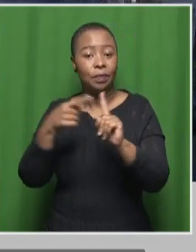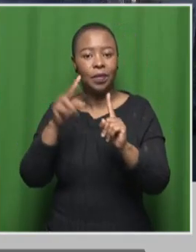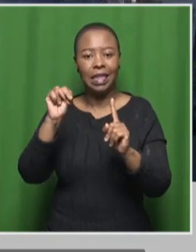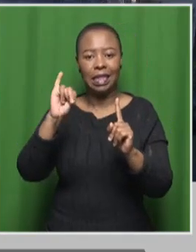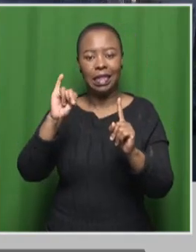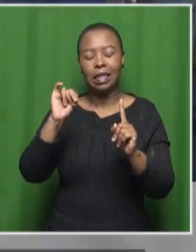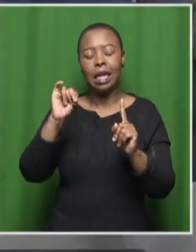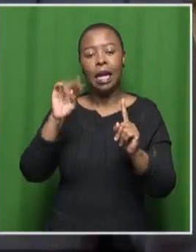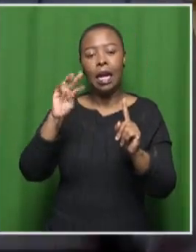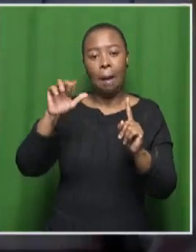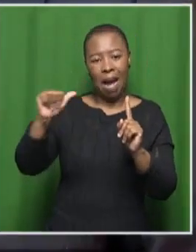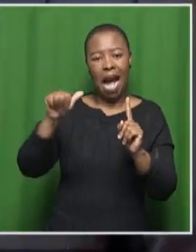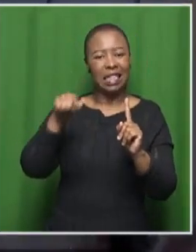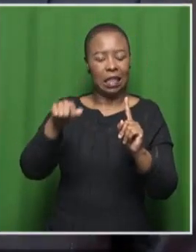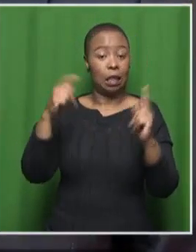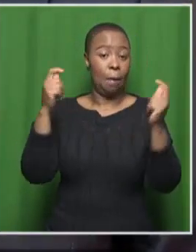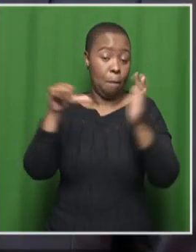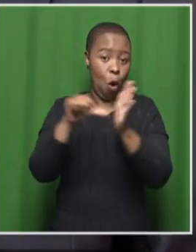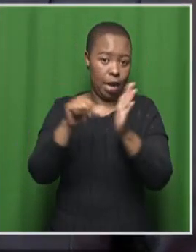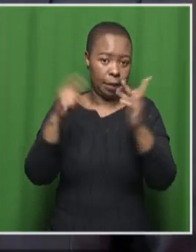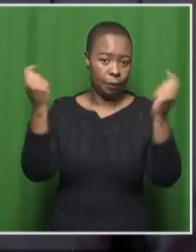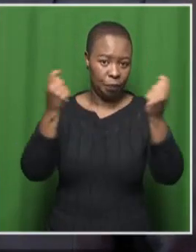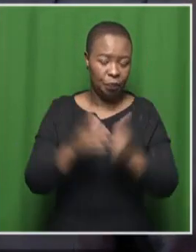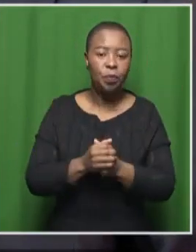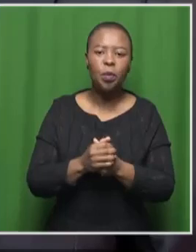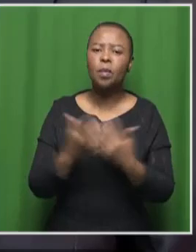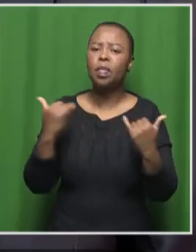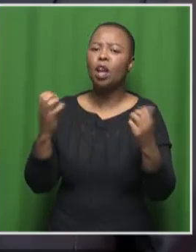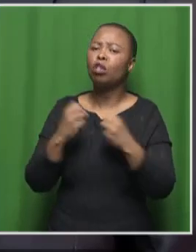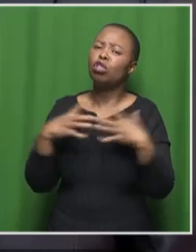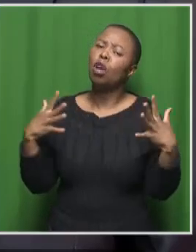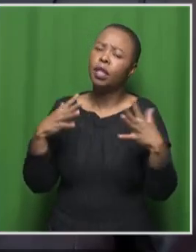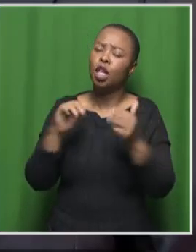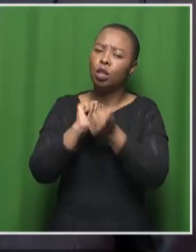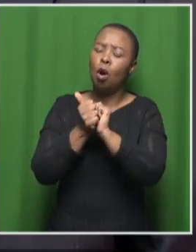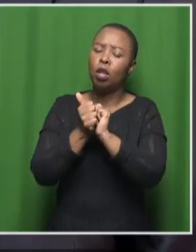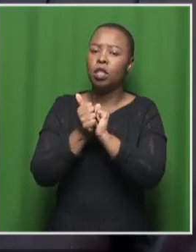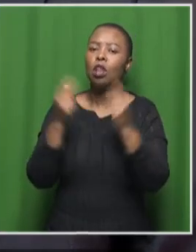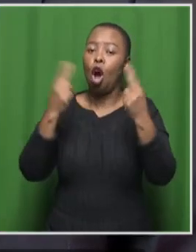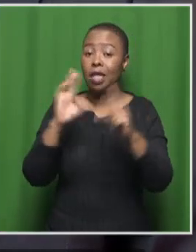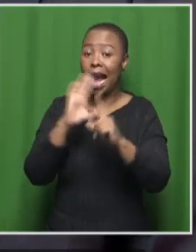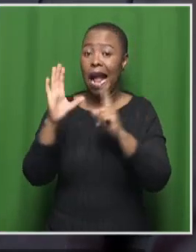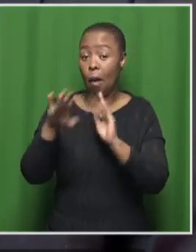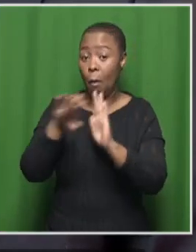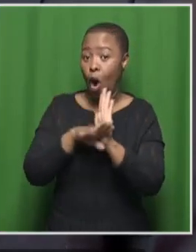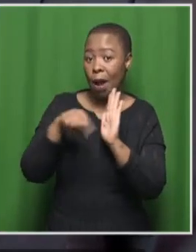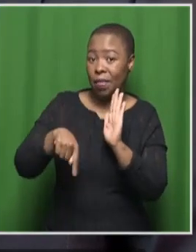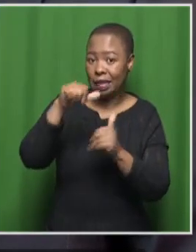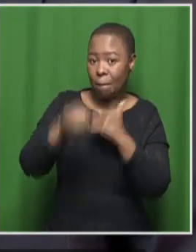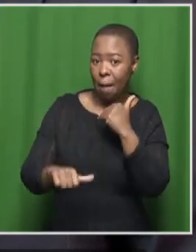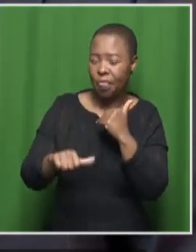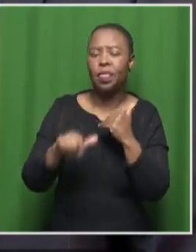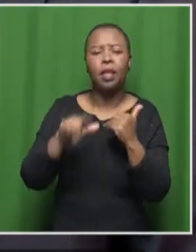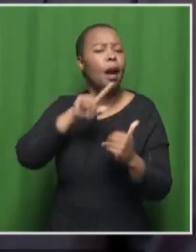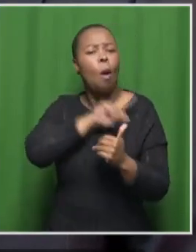this important ceremony. I think where we can start is the Department of Sports, Arts and Culture's Heritage Month program and why this was